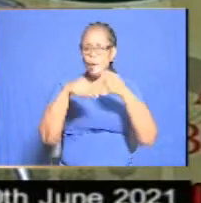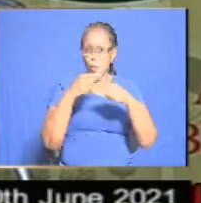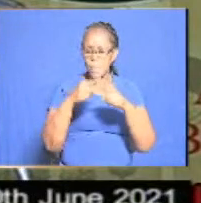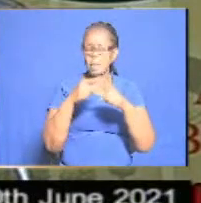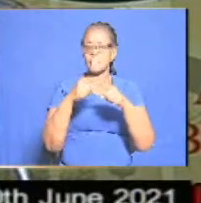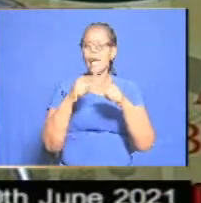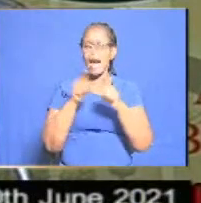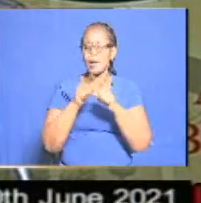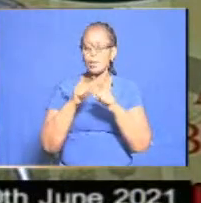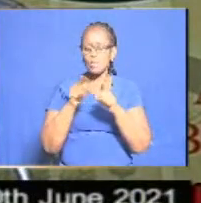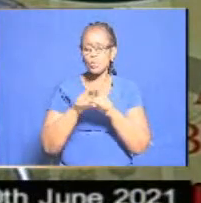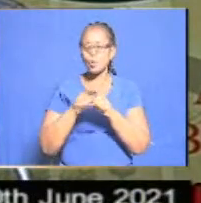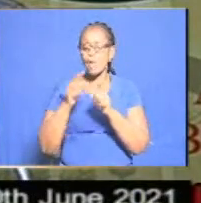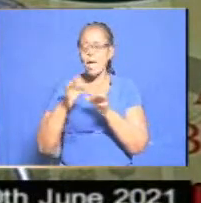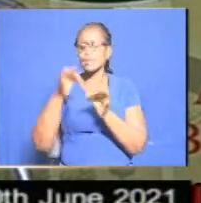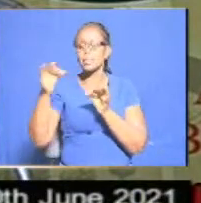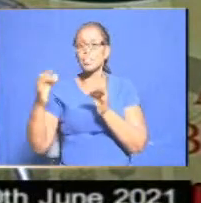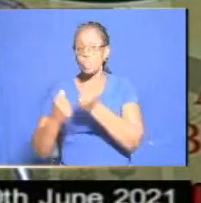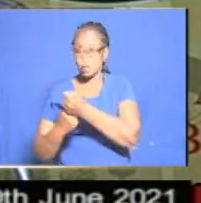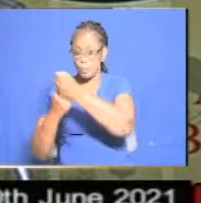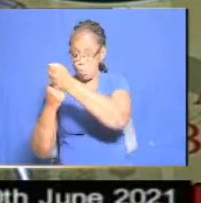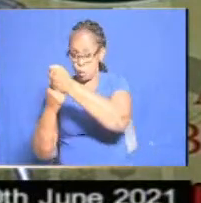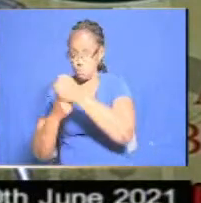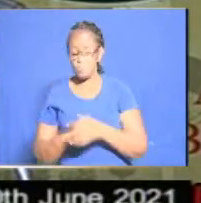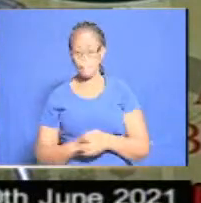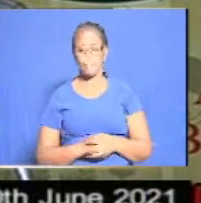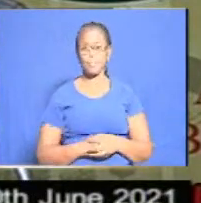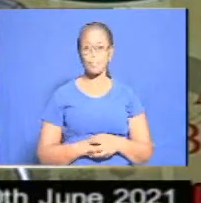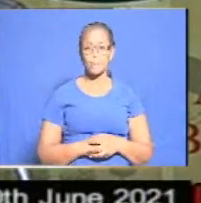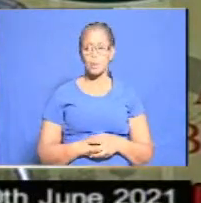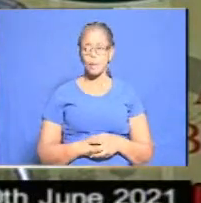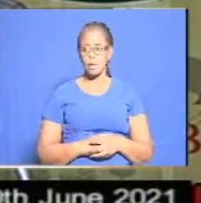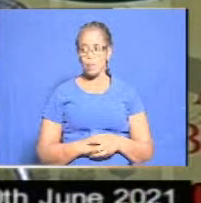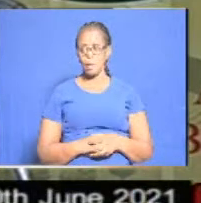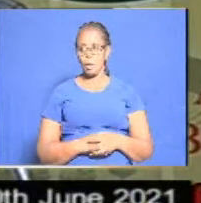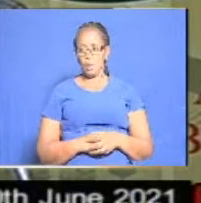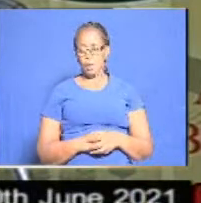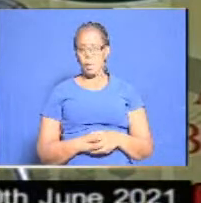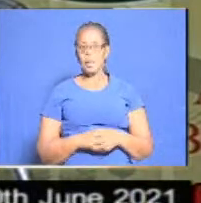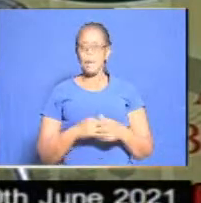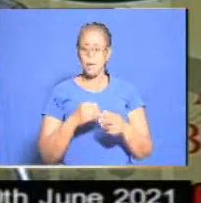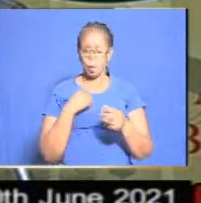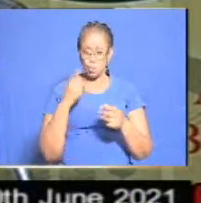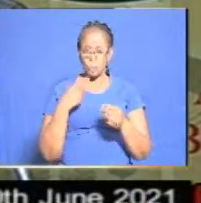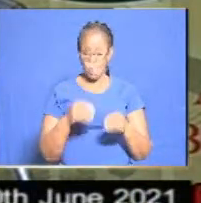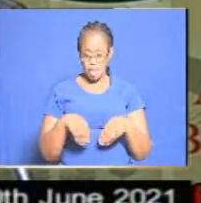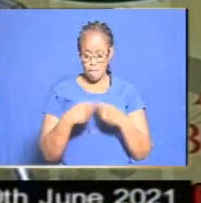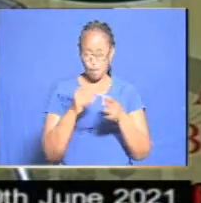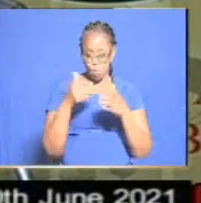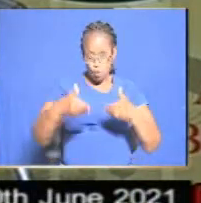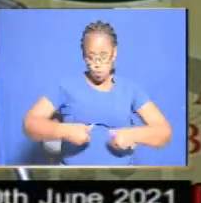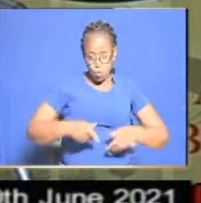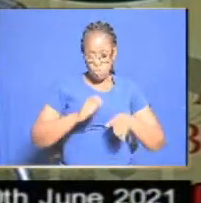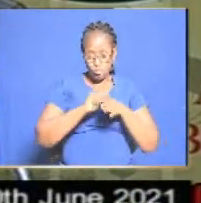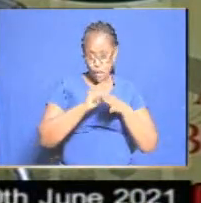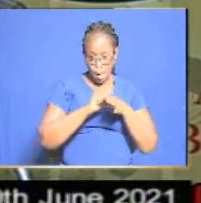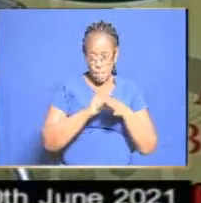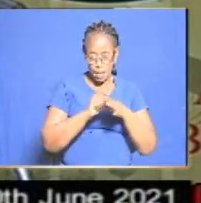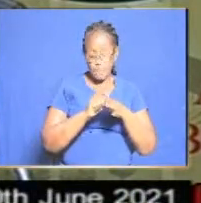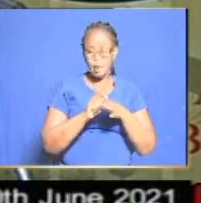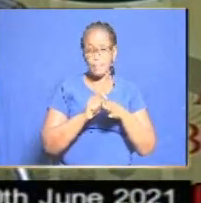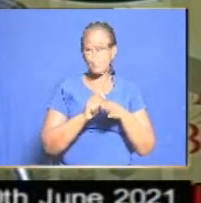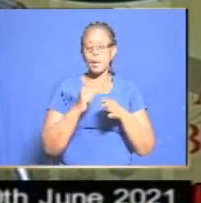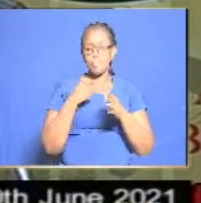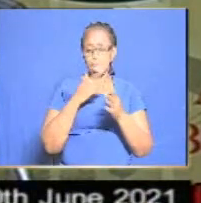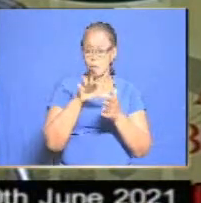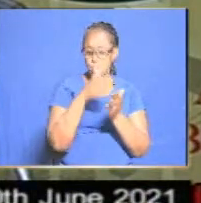extension support. Mr. Speaker, to equip our youth and with essential training and internship opportunities, I have